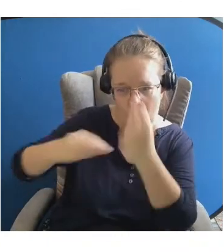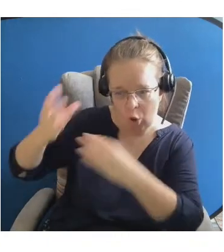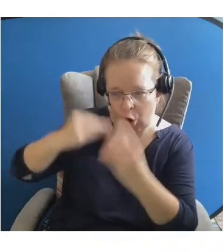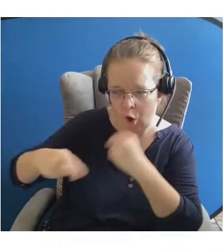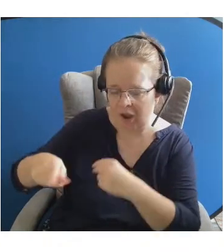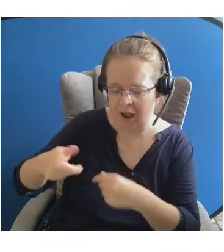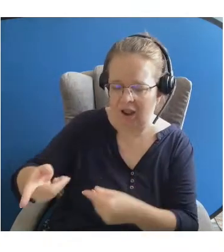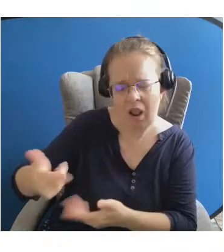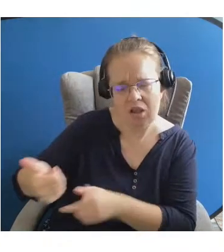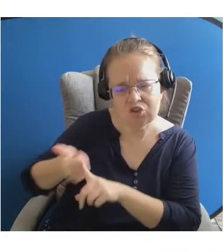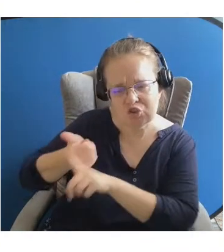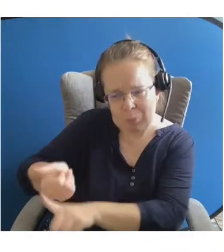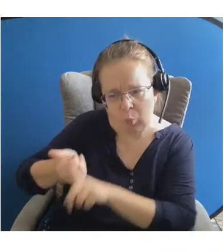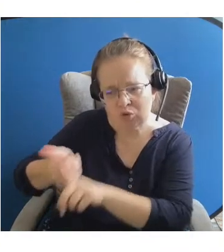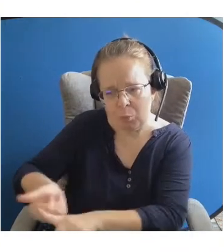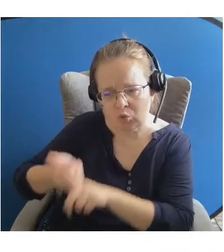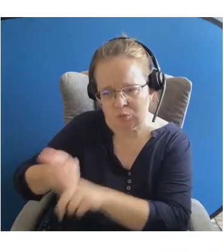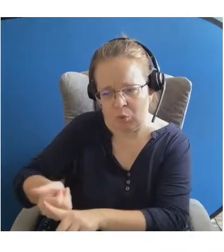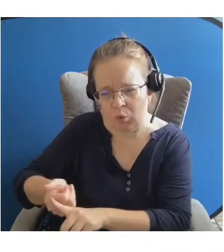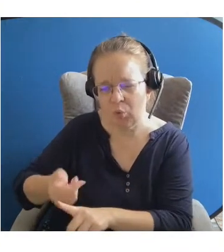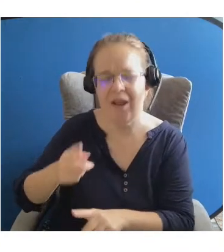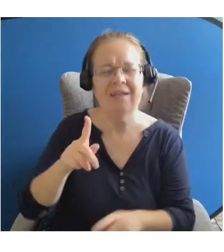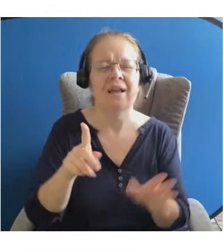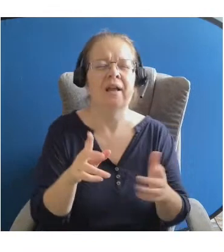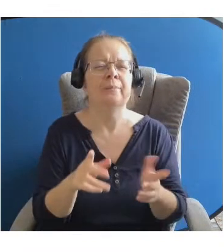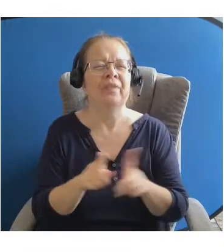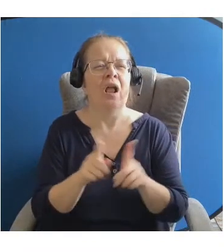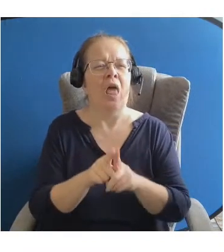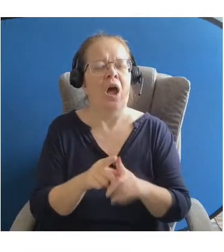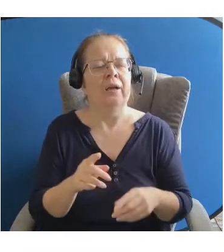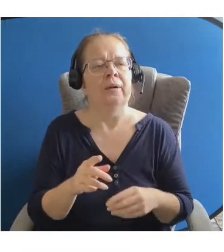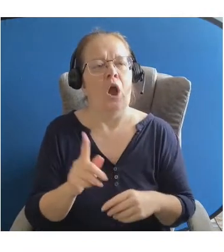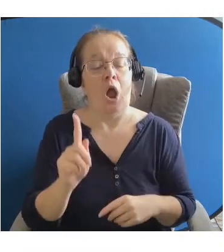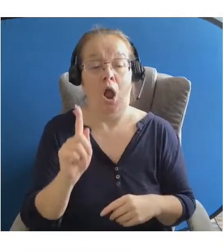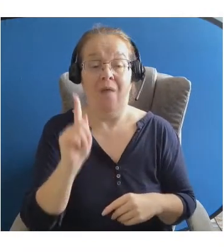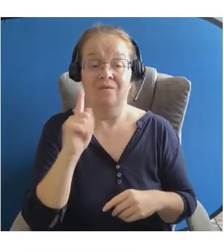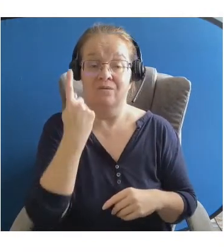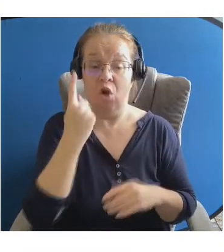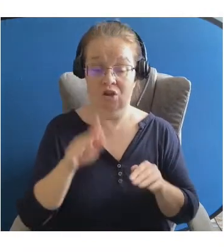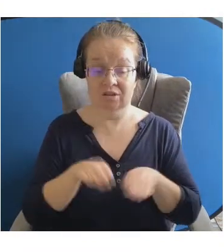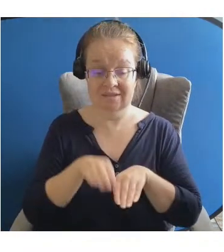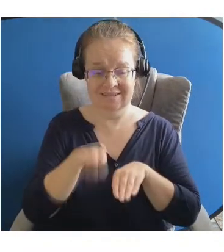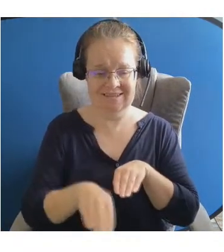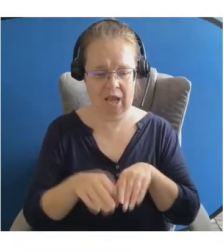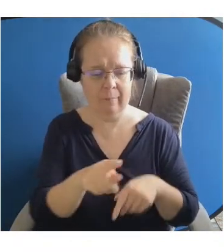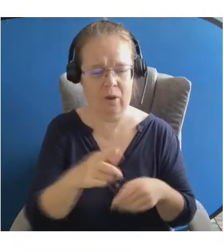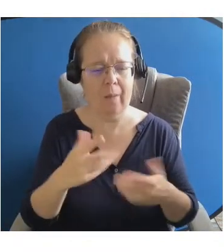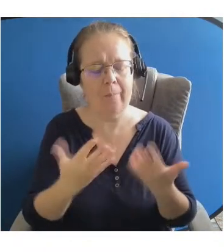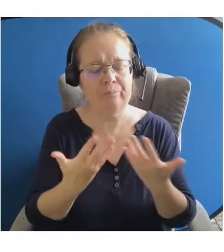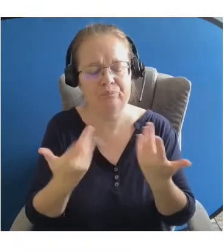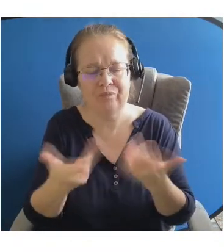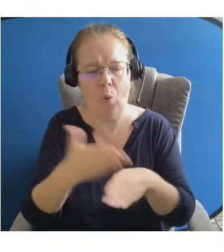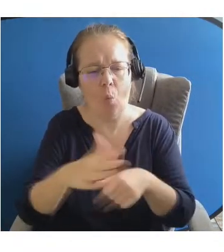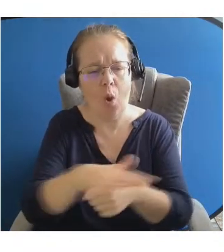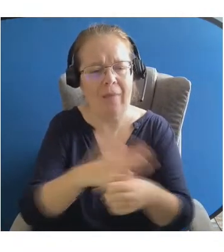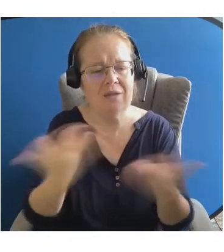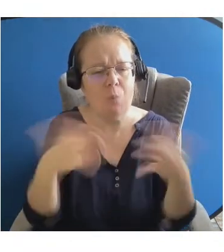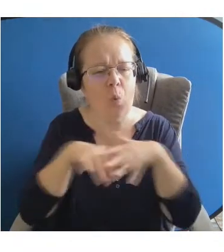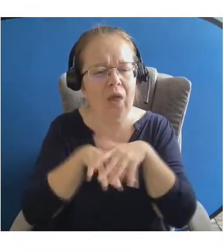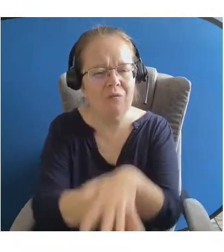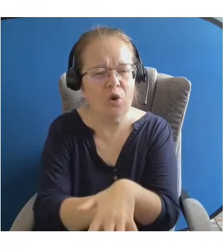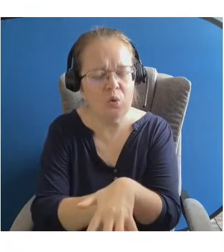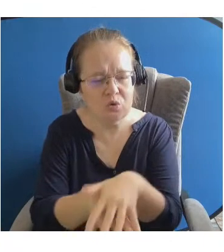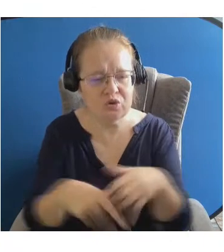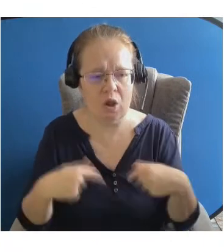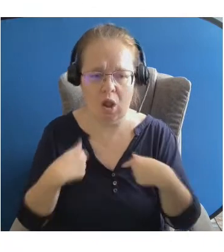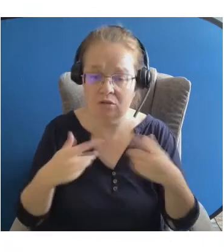know, it's about taking that first step, I think, and making the commitment to set a path to a more inclusive workplace. And you know, the more that we can